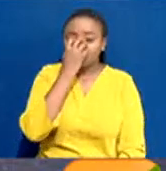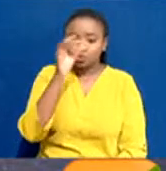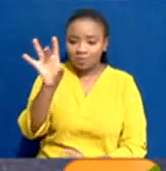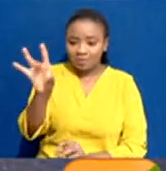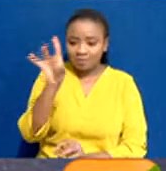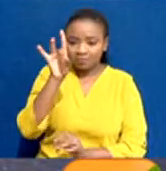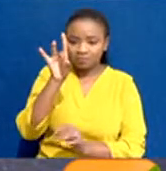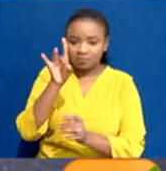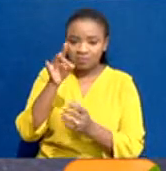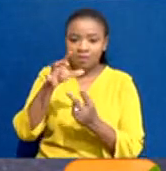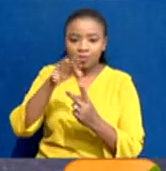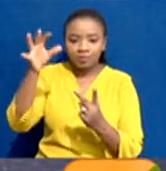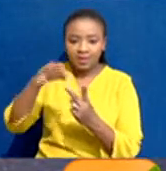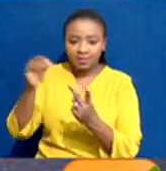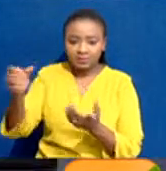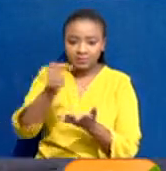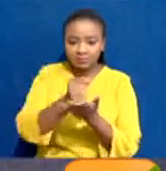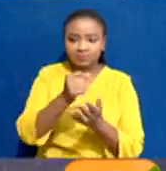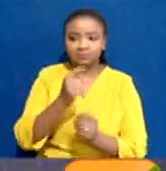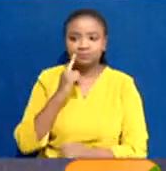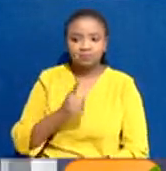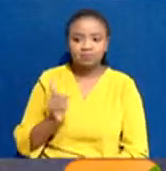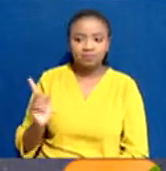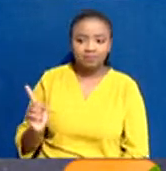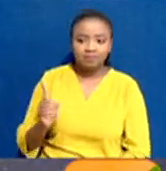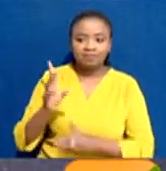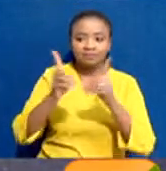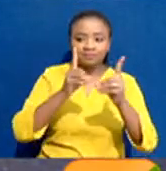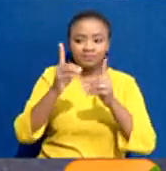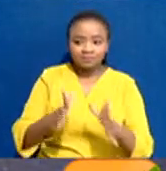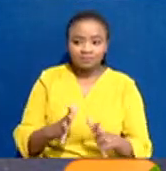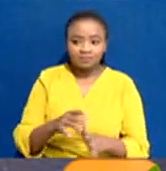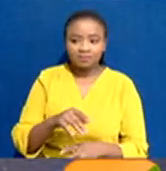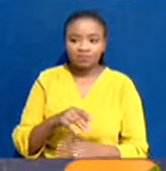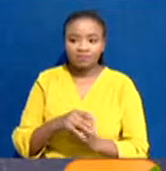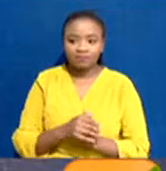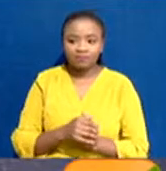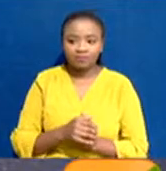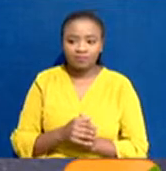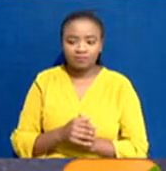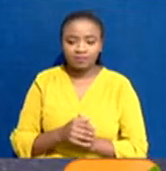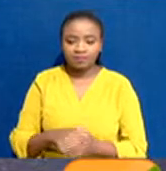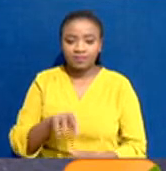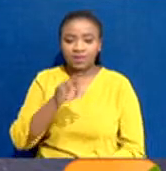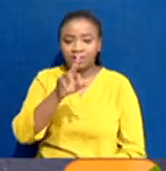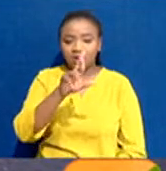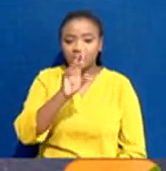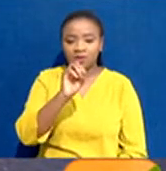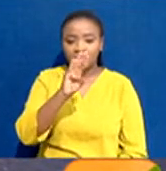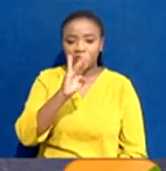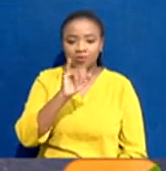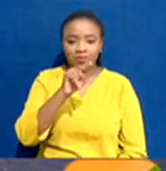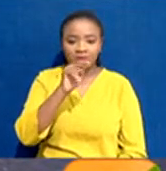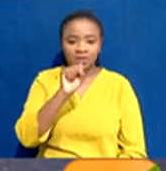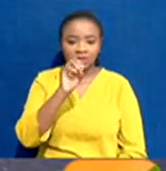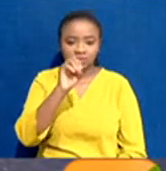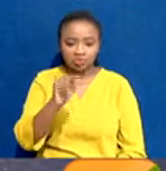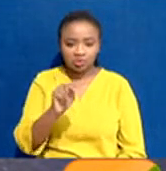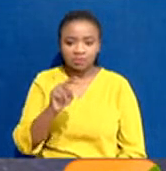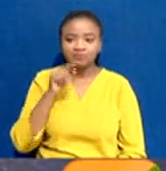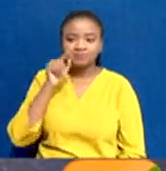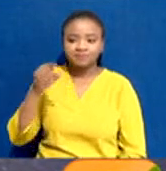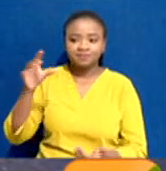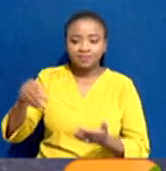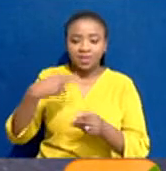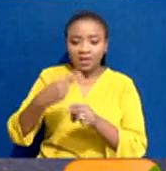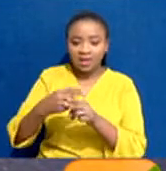Nominated Renson Mulele Ingonga as the next director of public prosecutions. The head of state has forwarded Ingonga's name to parliament for